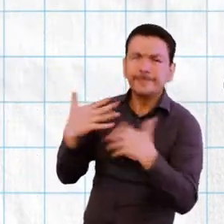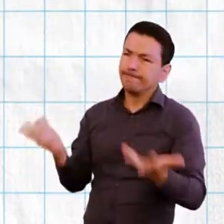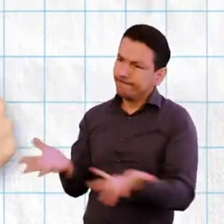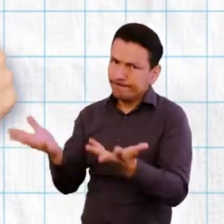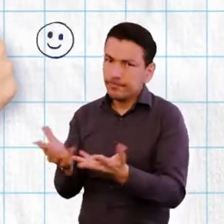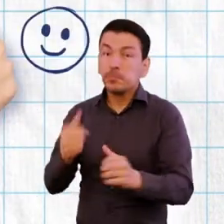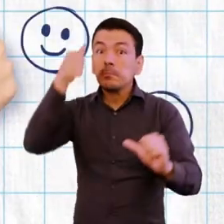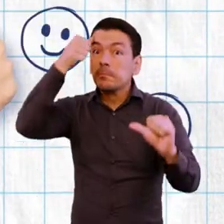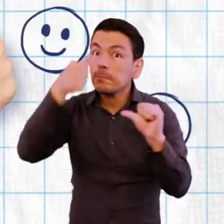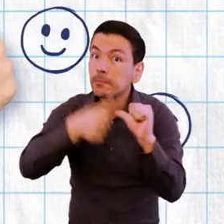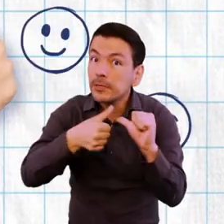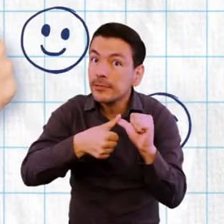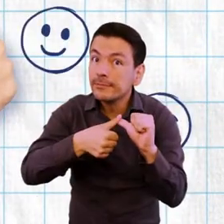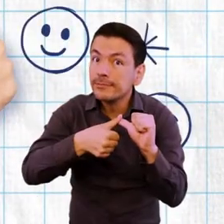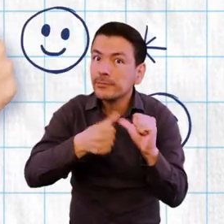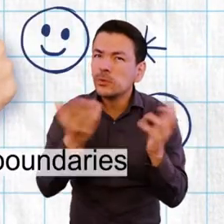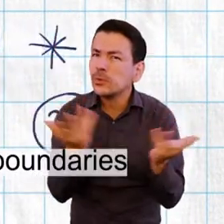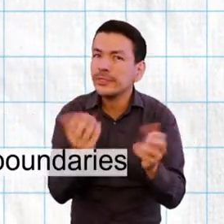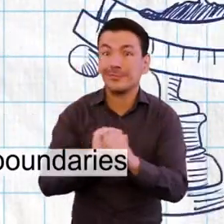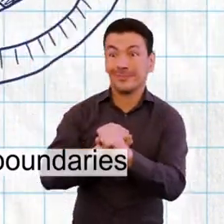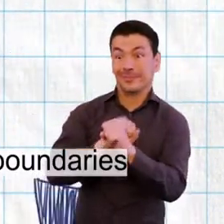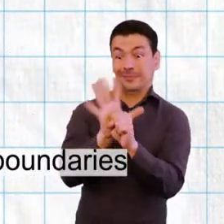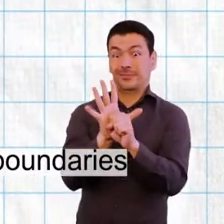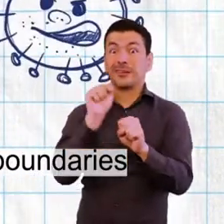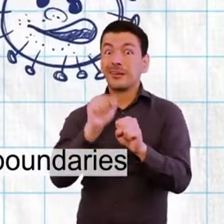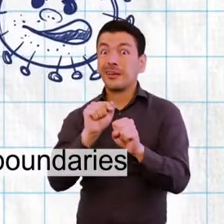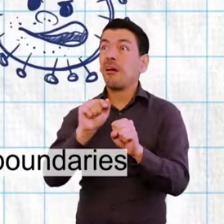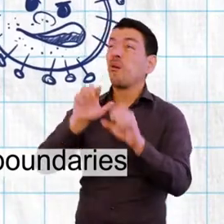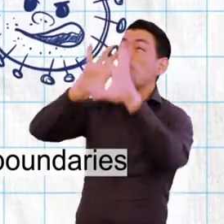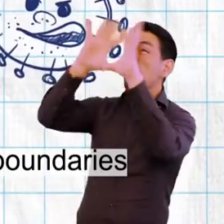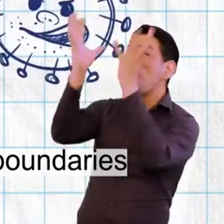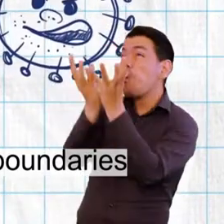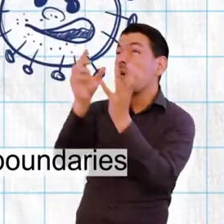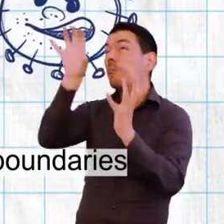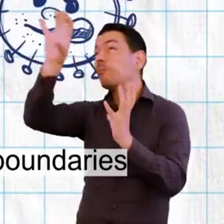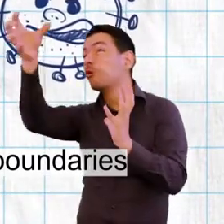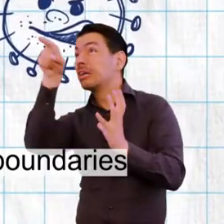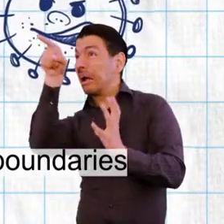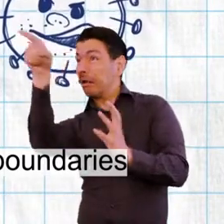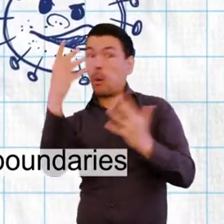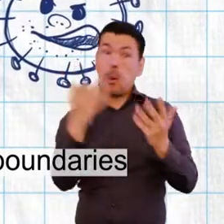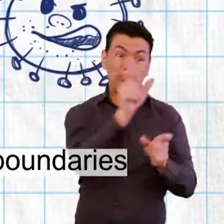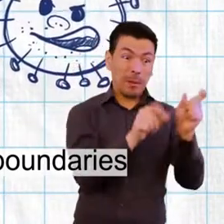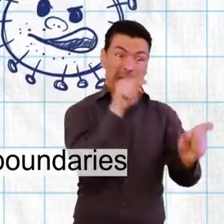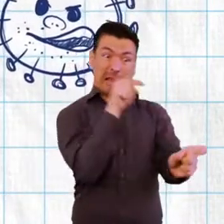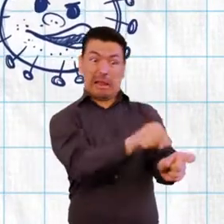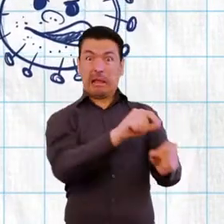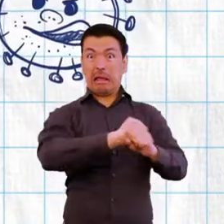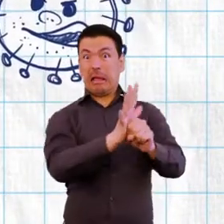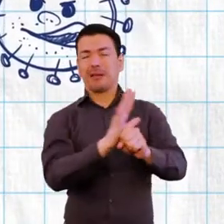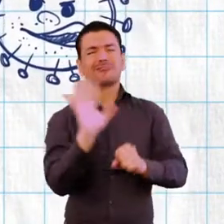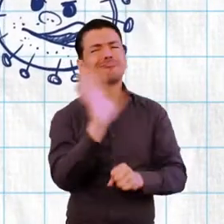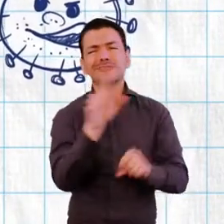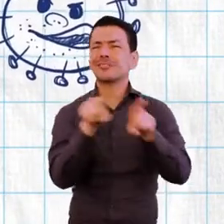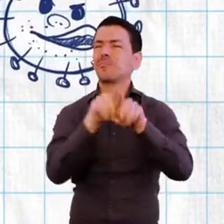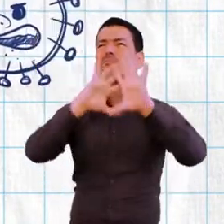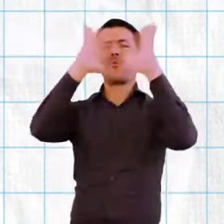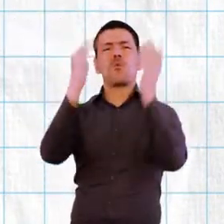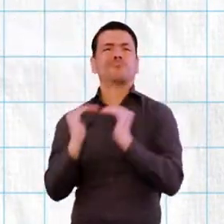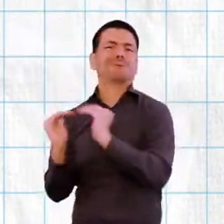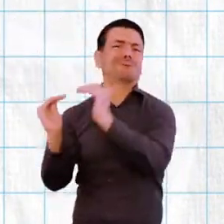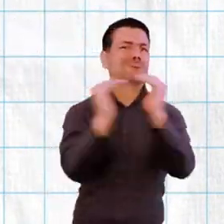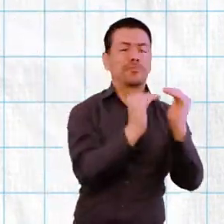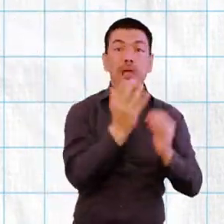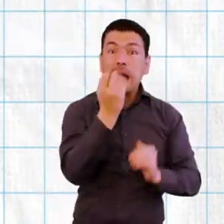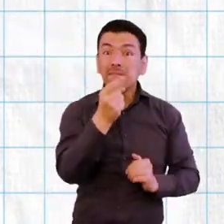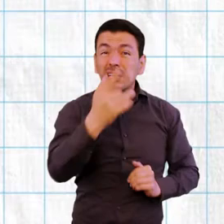Be supportive to others. And remember, the virus doesn't follow geographical boundaries or ethnicities.